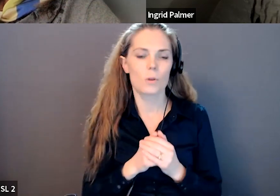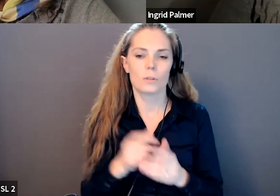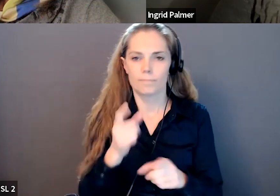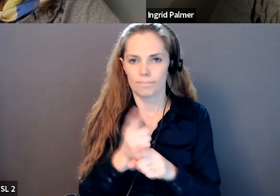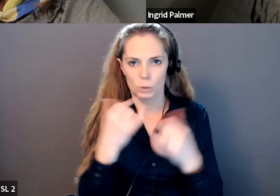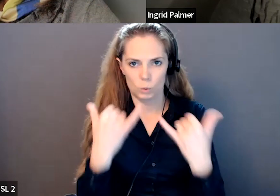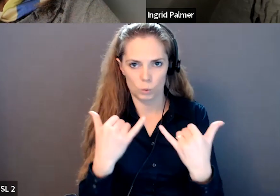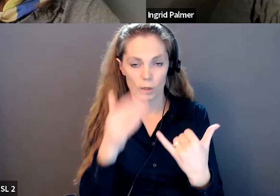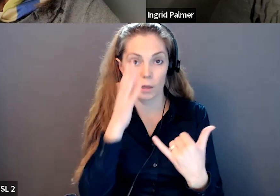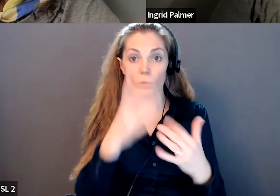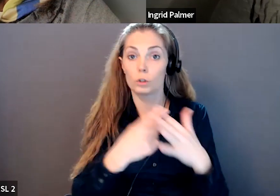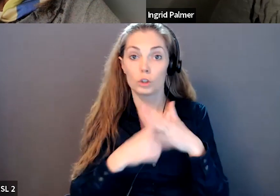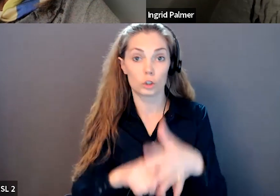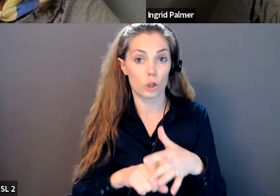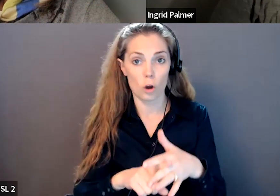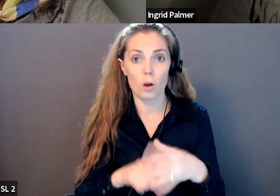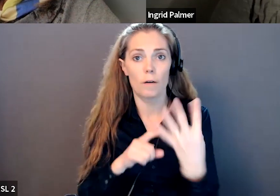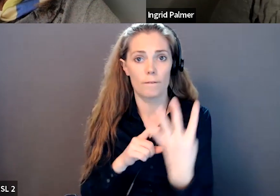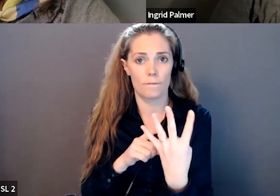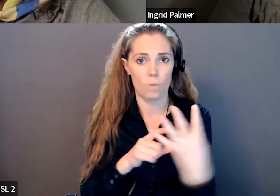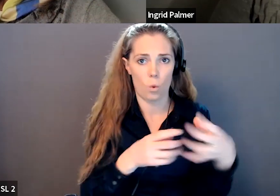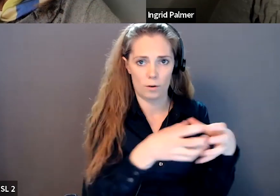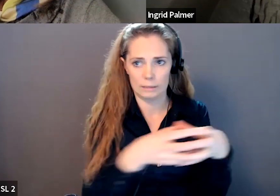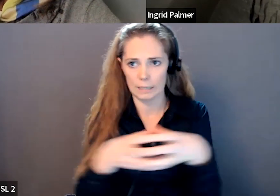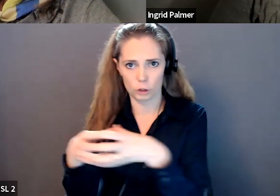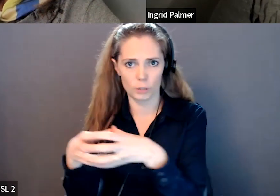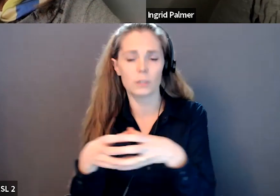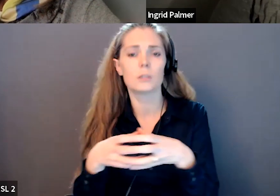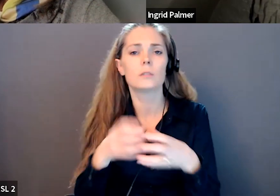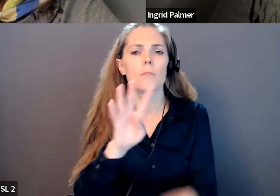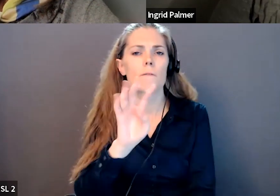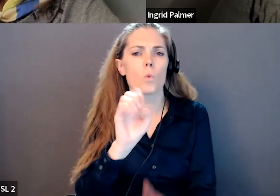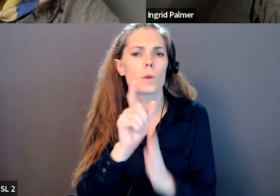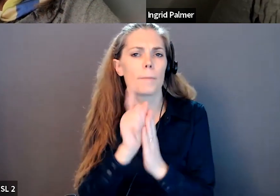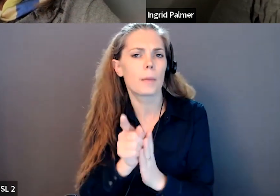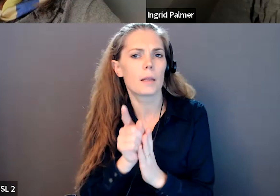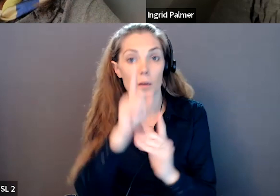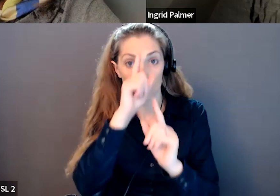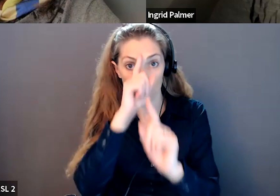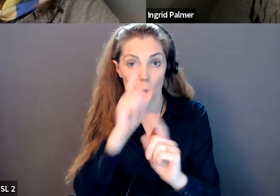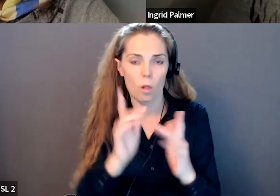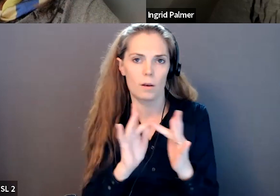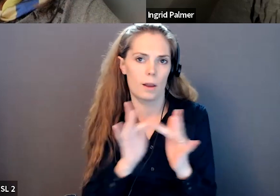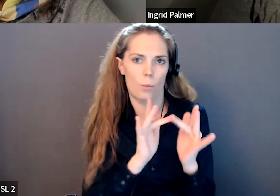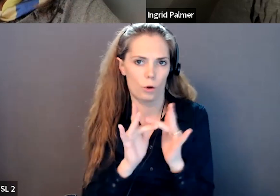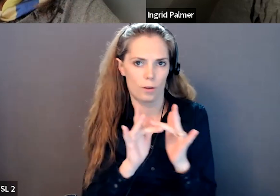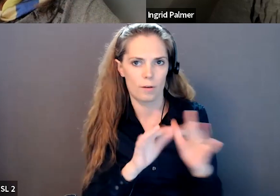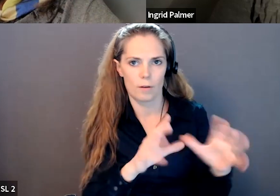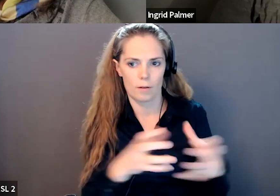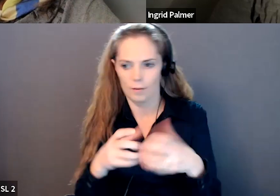start off the day. We're running a little bit behind, but right after we finish here until 1:05 p.m.